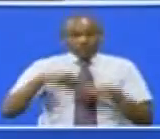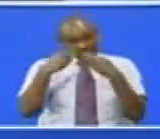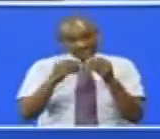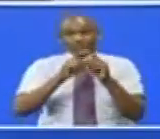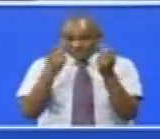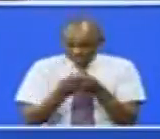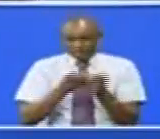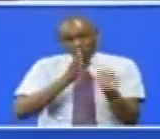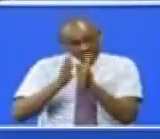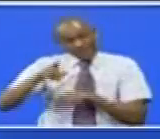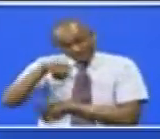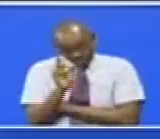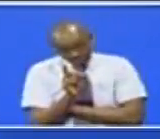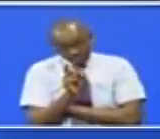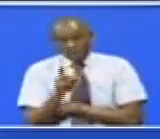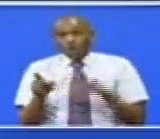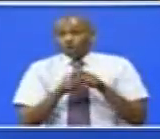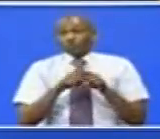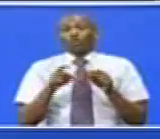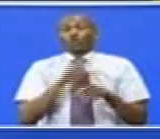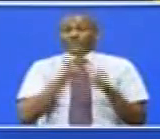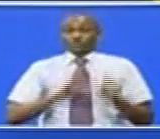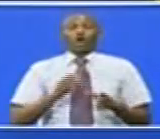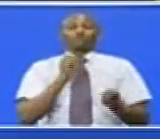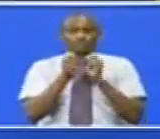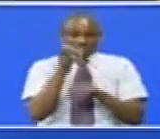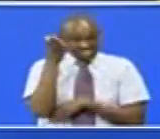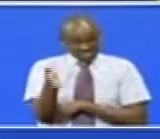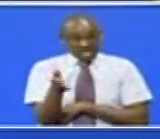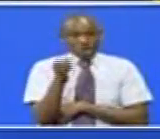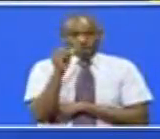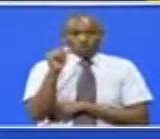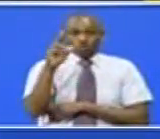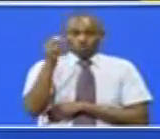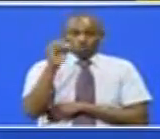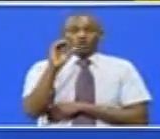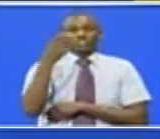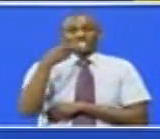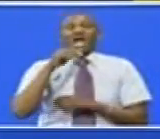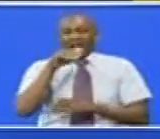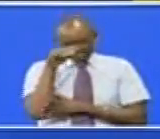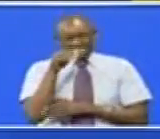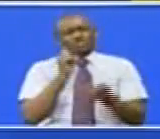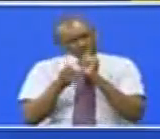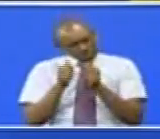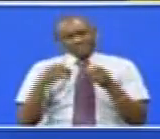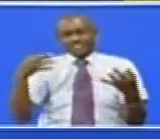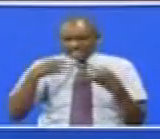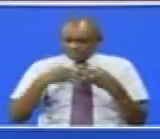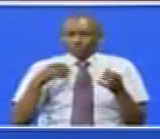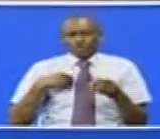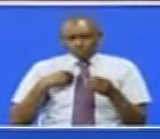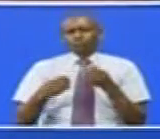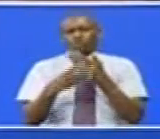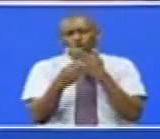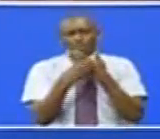team's preparations. Also present was the Commissioner of Sports, Mr. Gordon Luoch, who urged sports federations to emulate NOC so as to